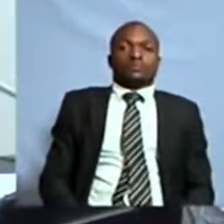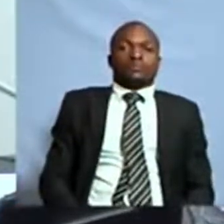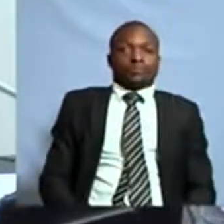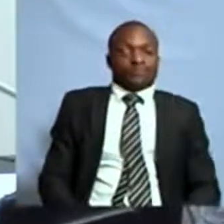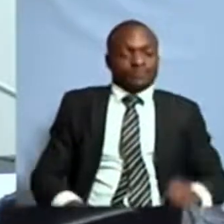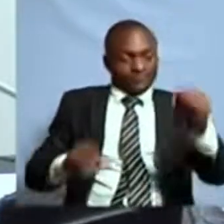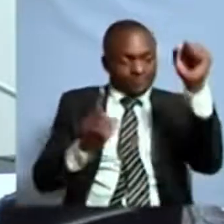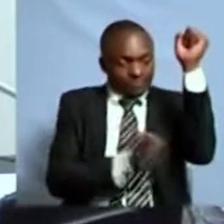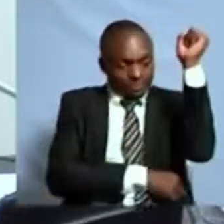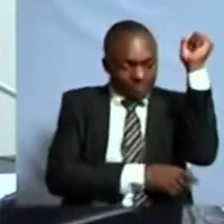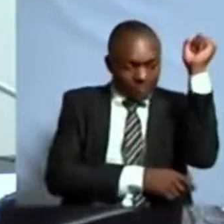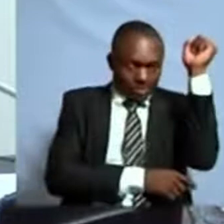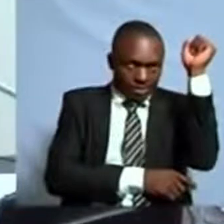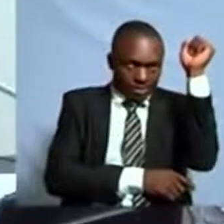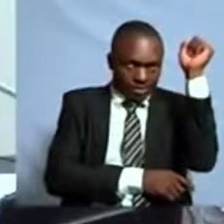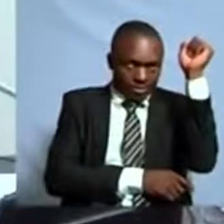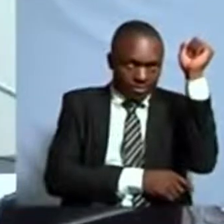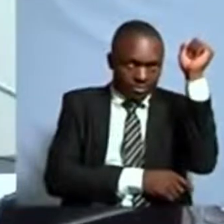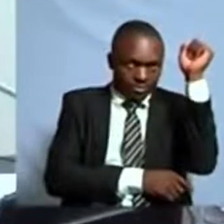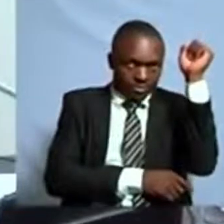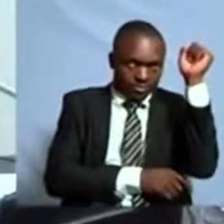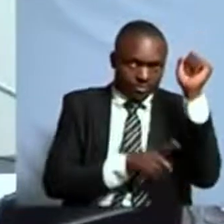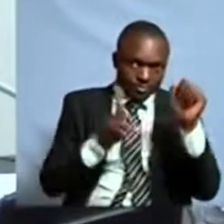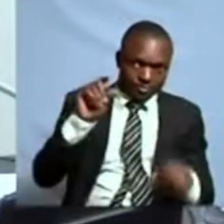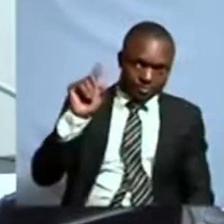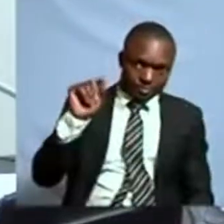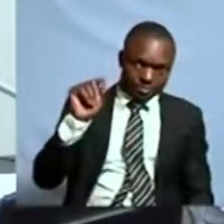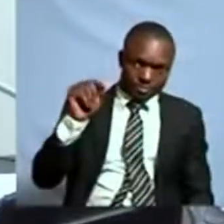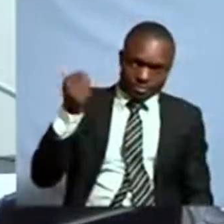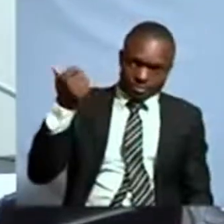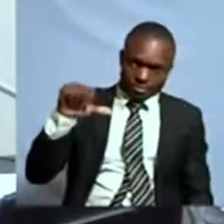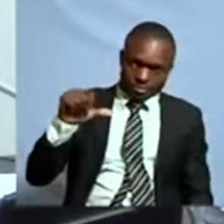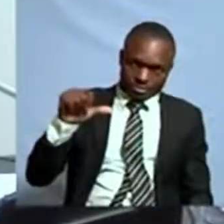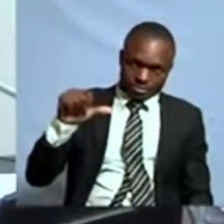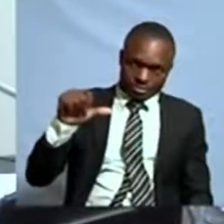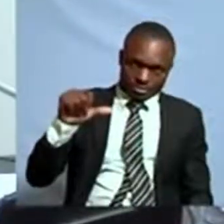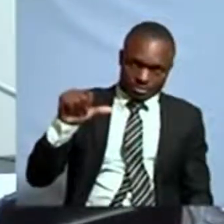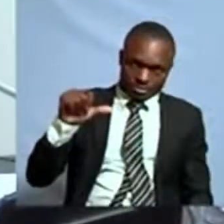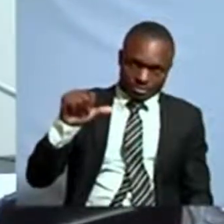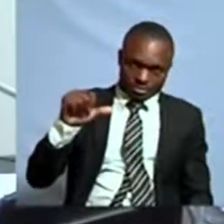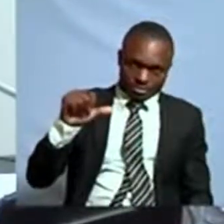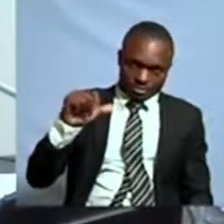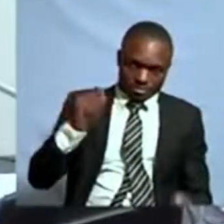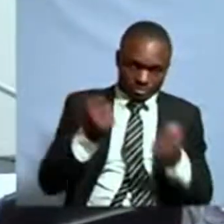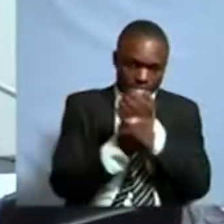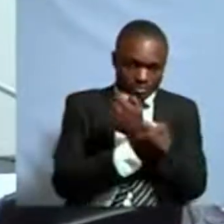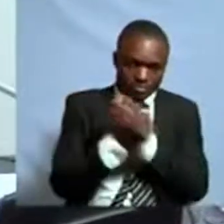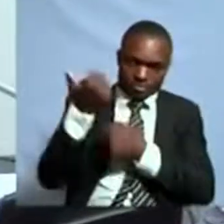penalty from 20% to 10%.